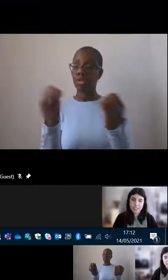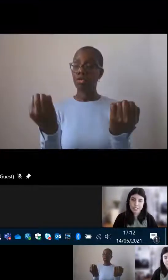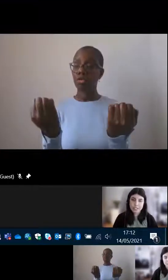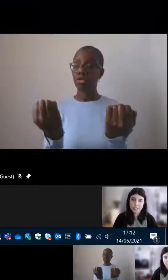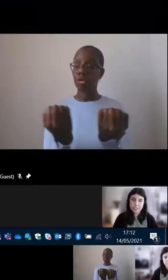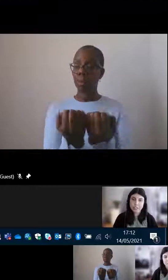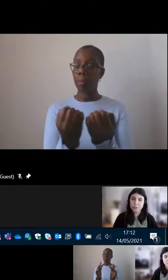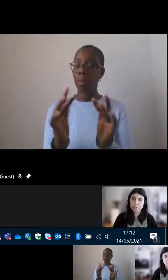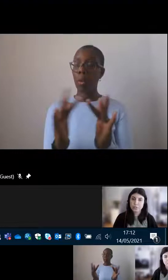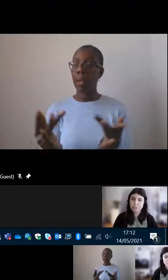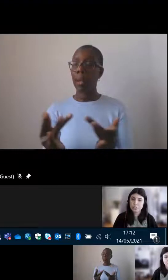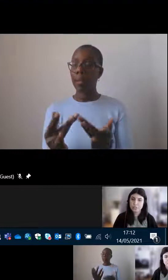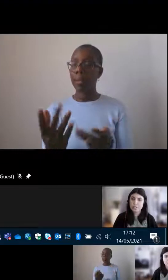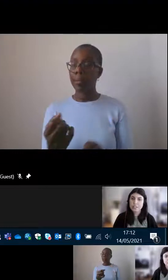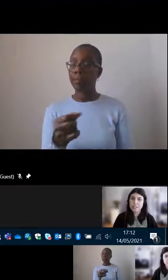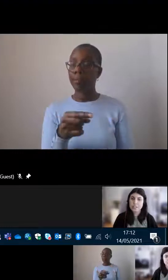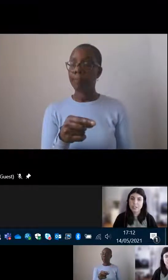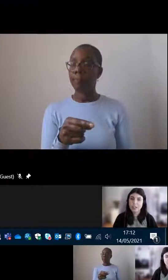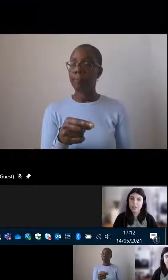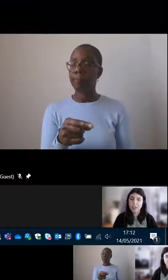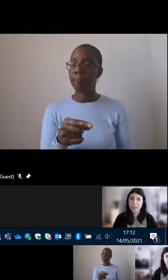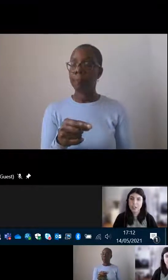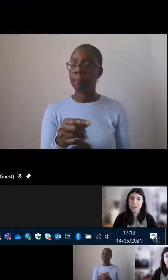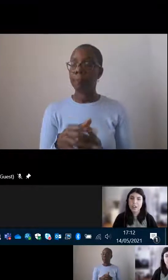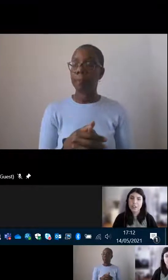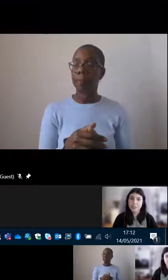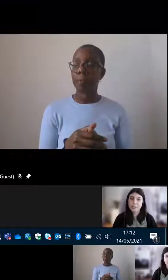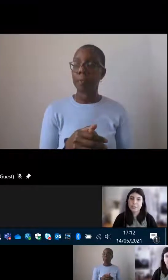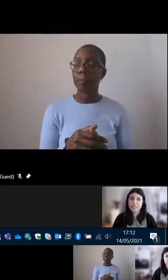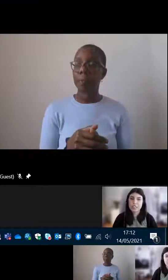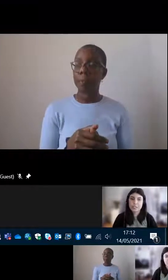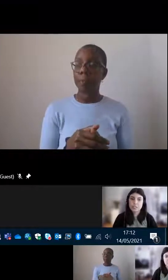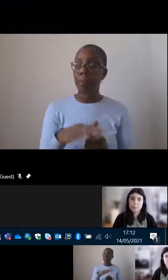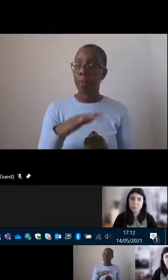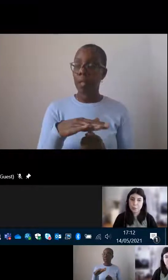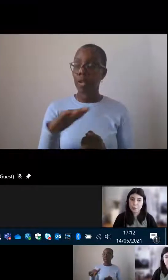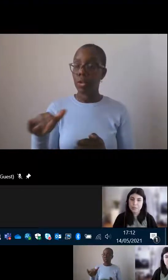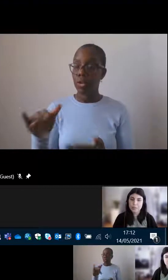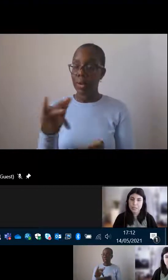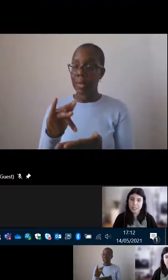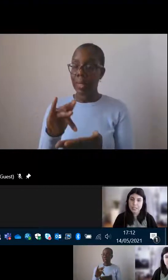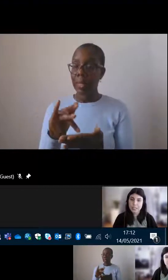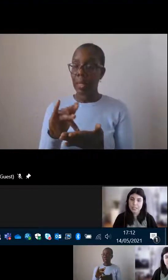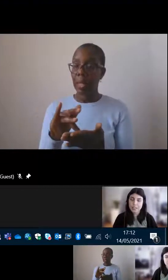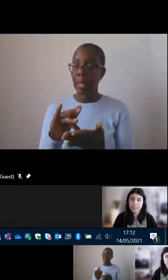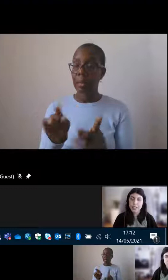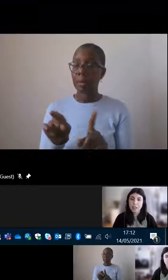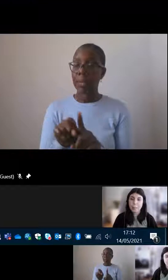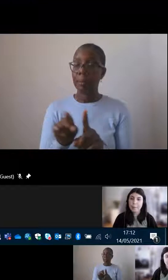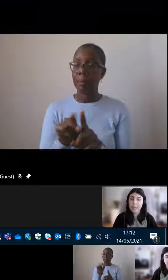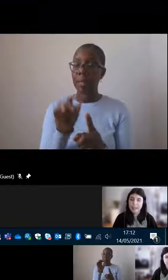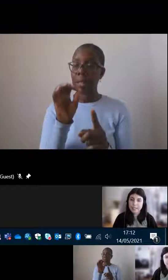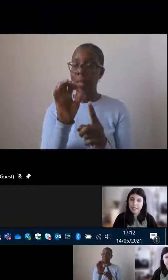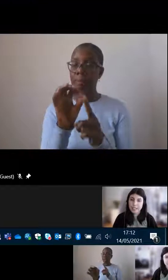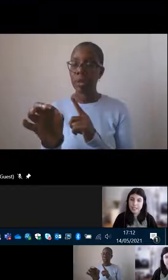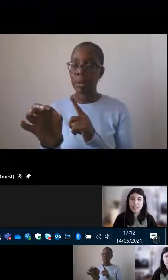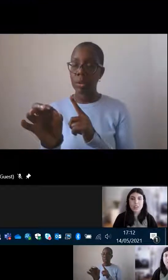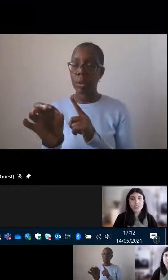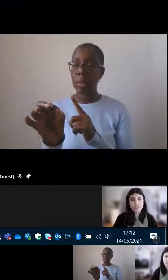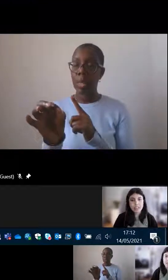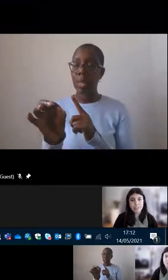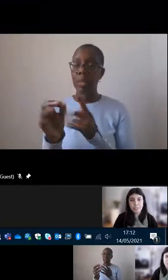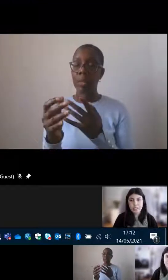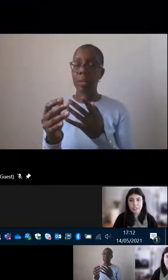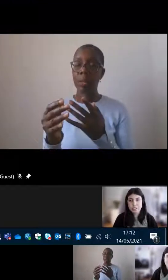In addition to this, the children's centres are offering tailored support to families on